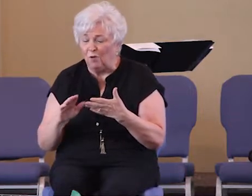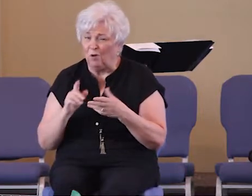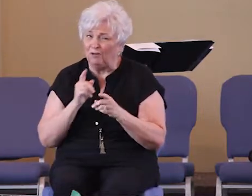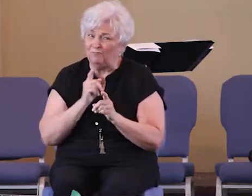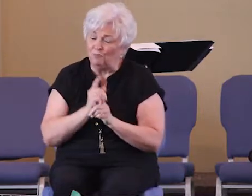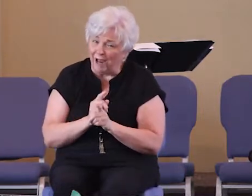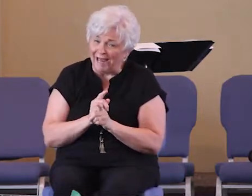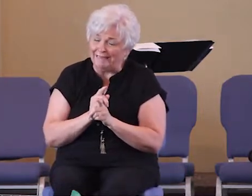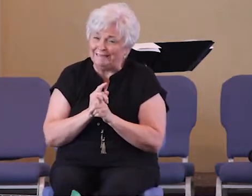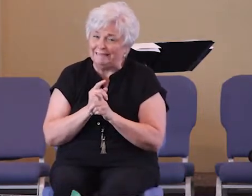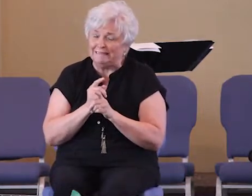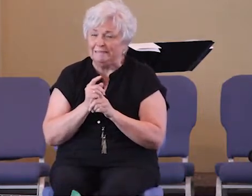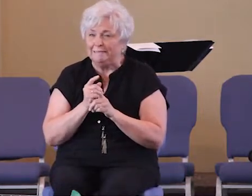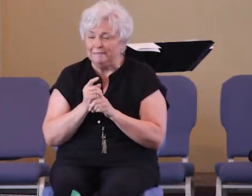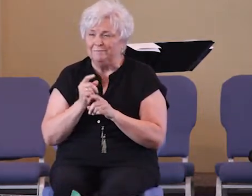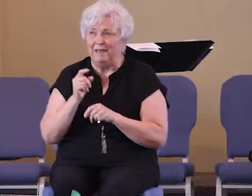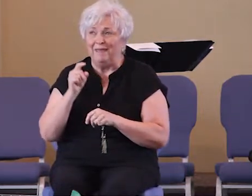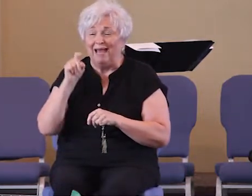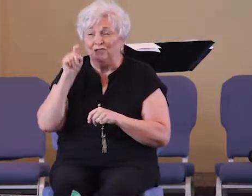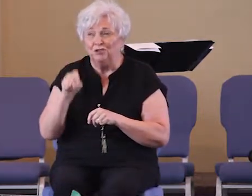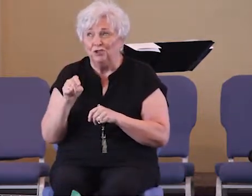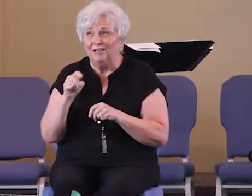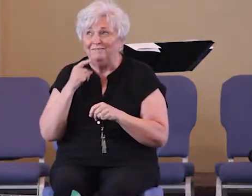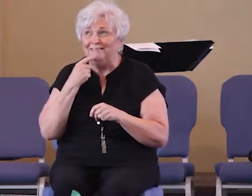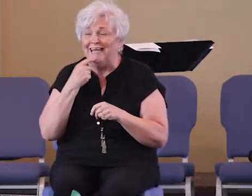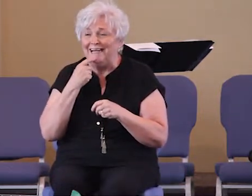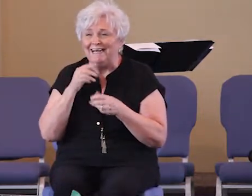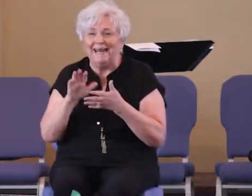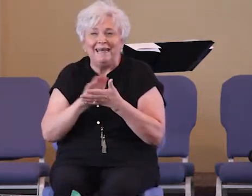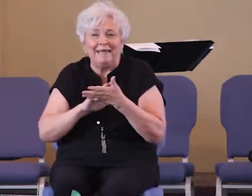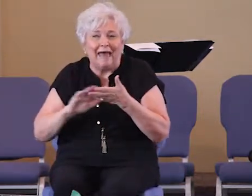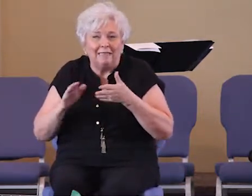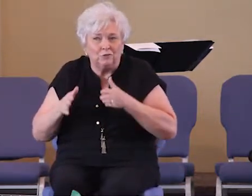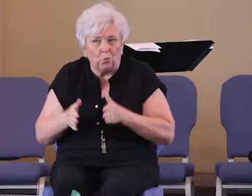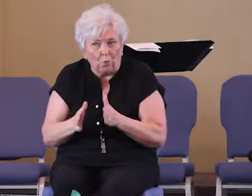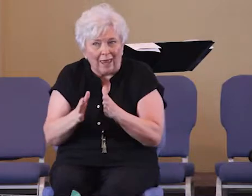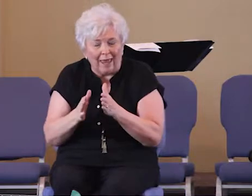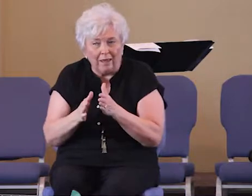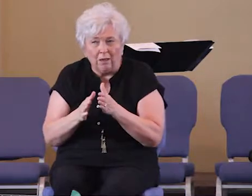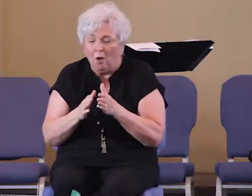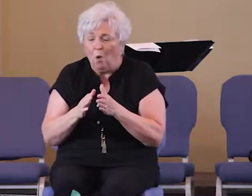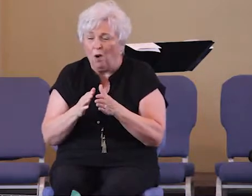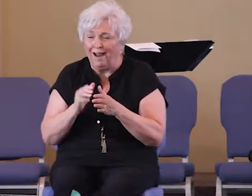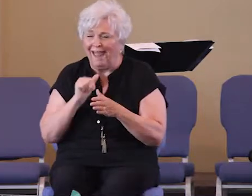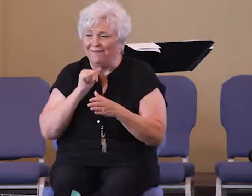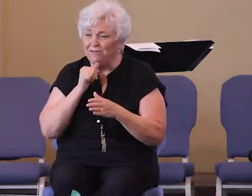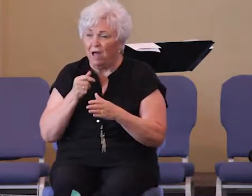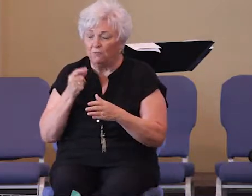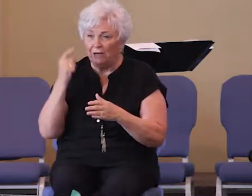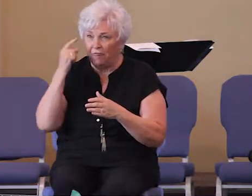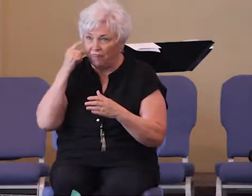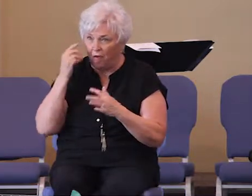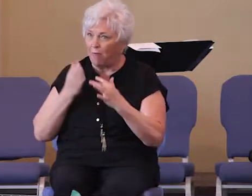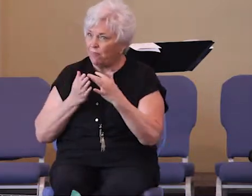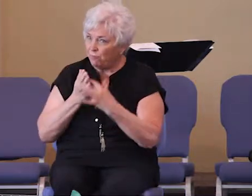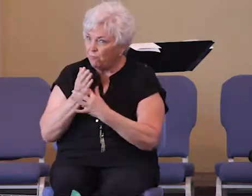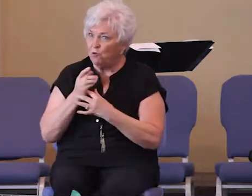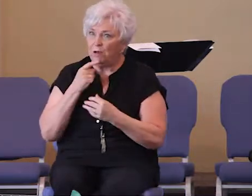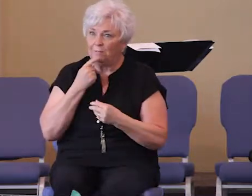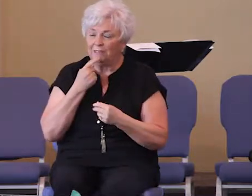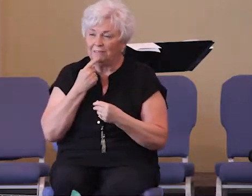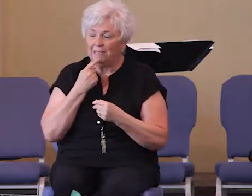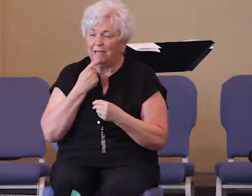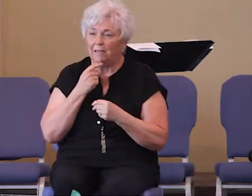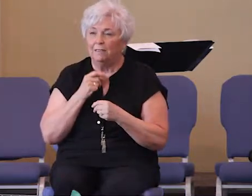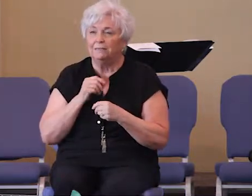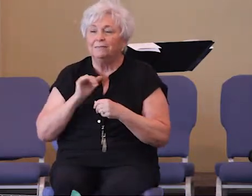just I should have said it in a nicer way. Or I haven't thought through it. So I intentionally try to take a deep